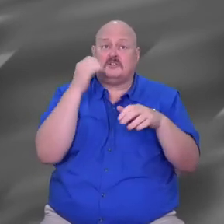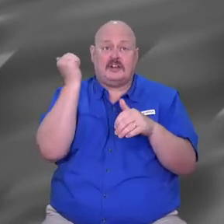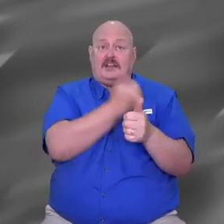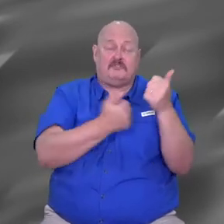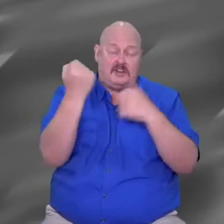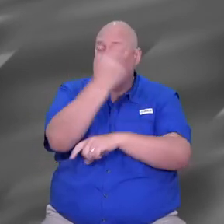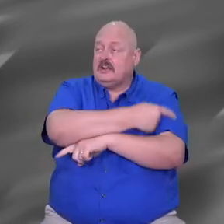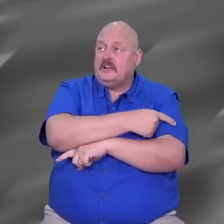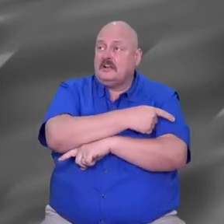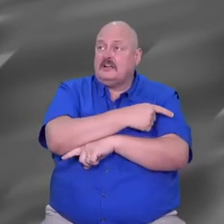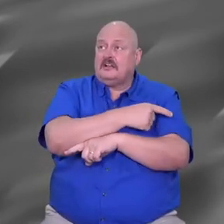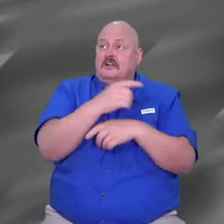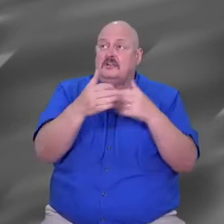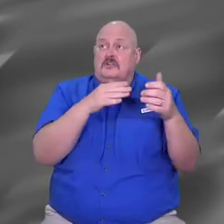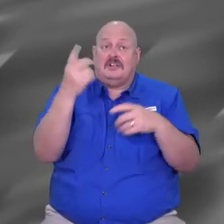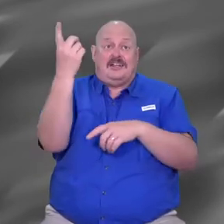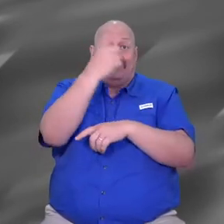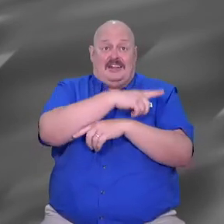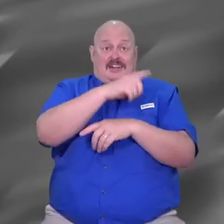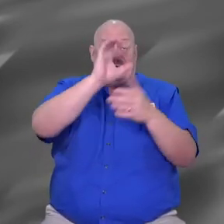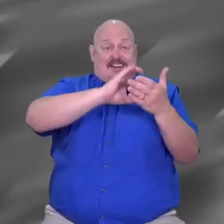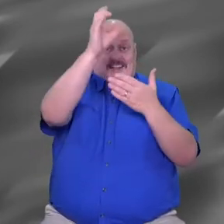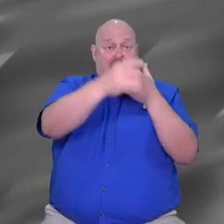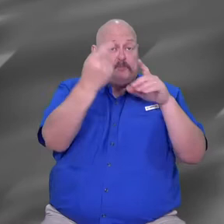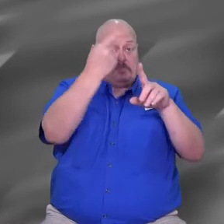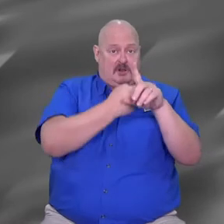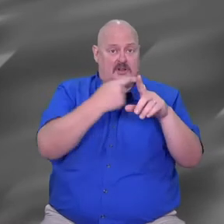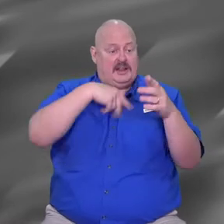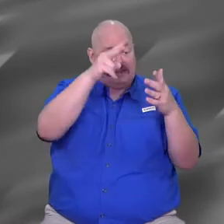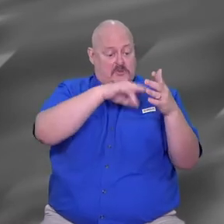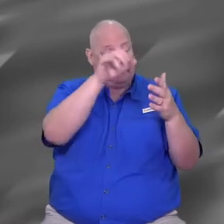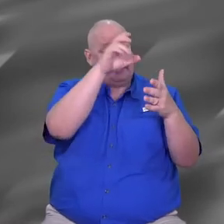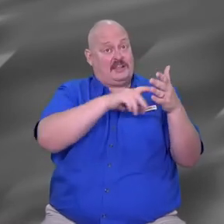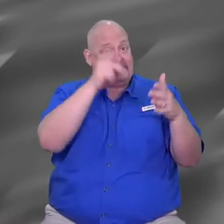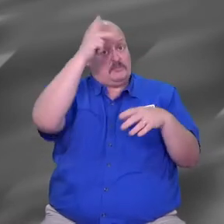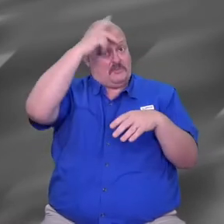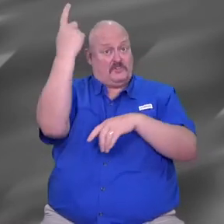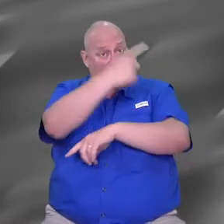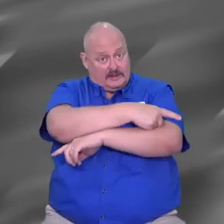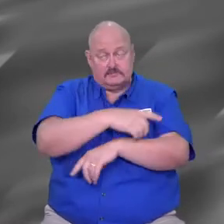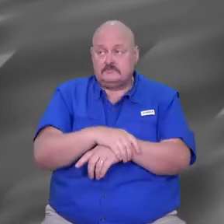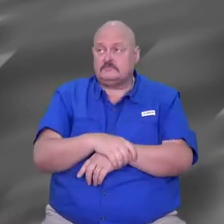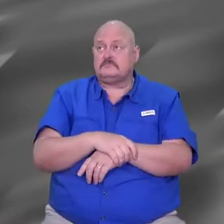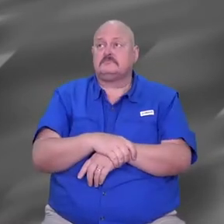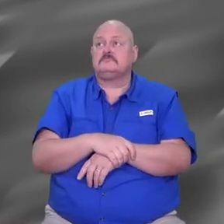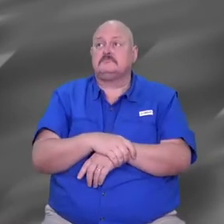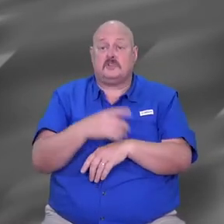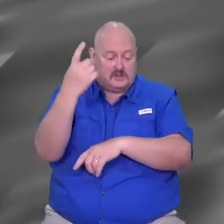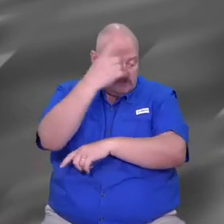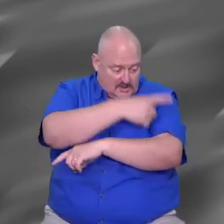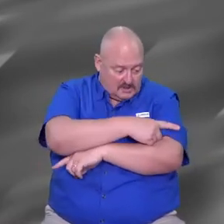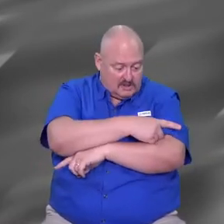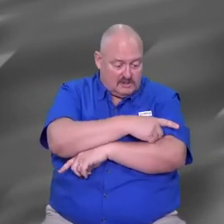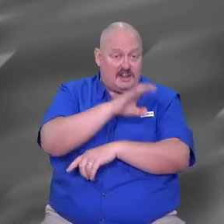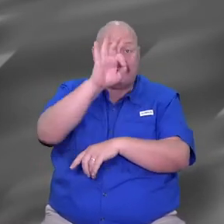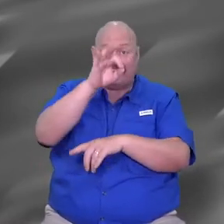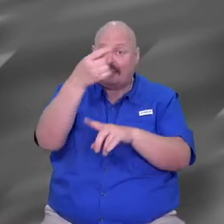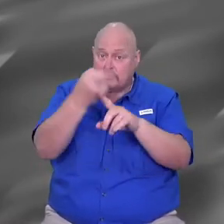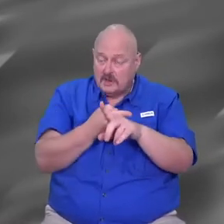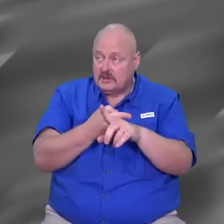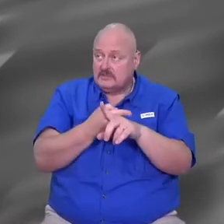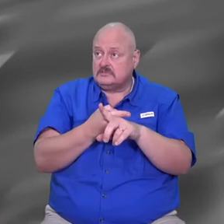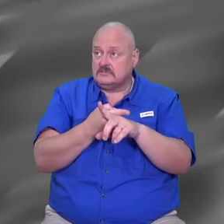day, is whatever the day of the calendar of the month is, I read that proverb of the day. And so today is the 9th of the month.